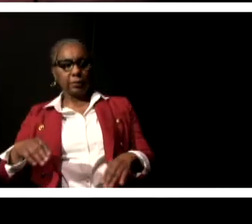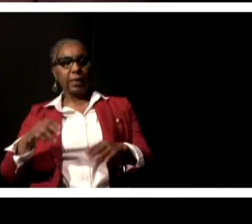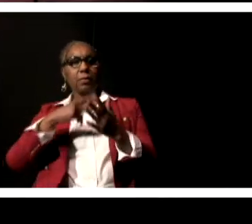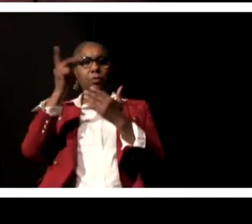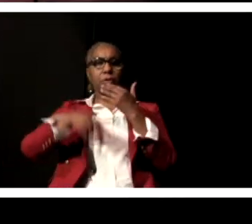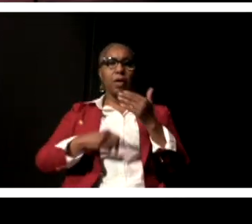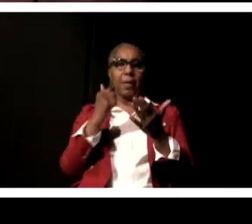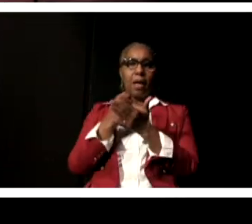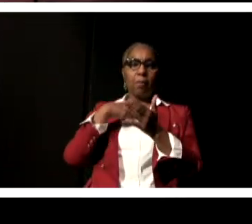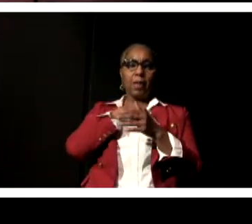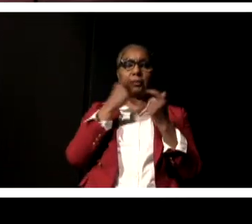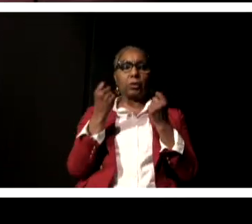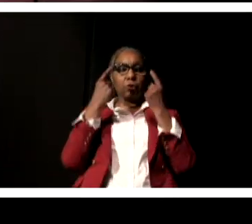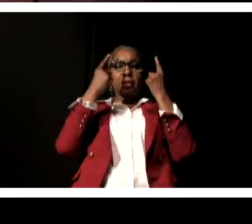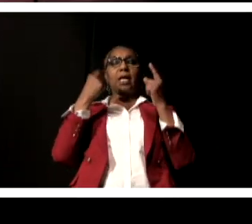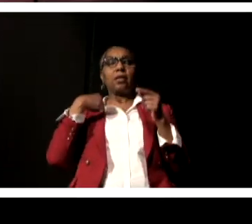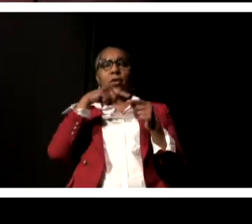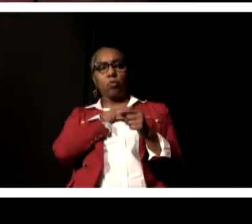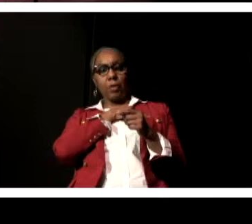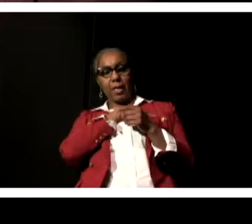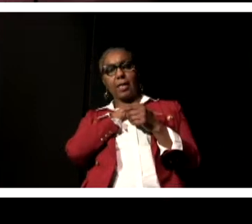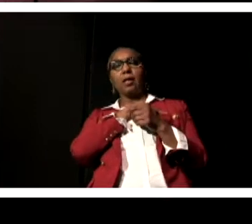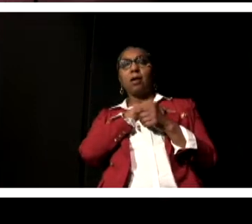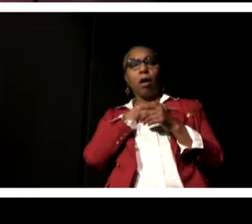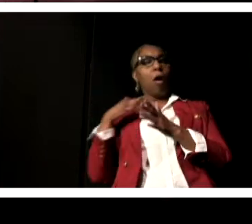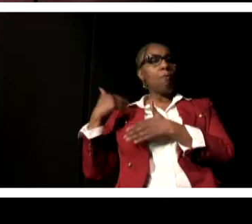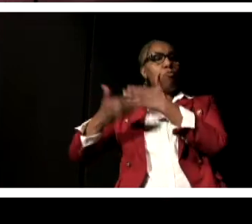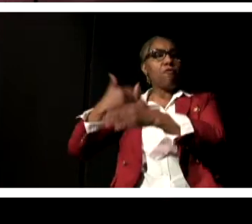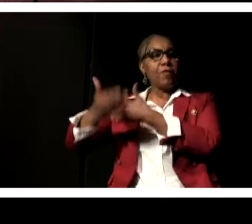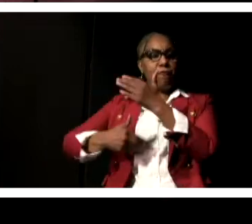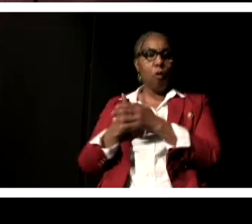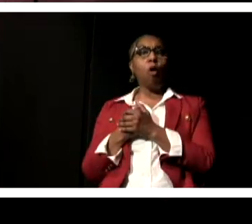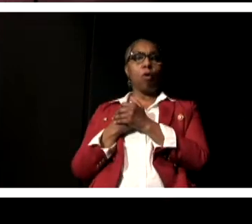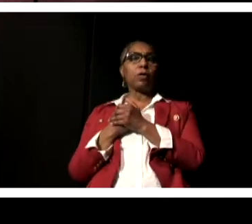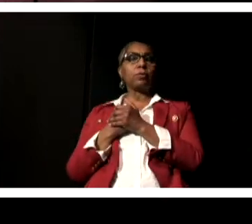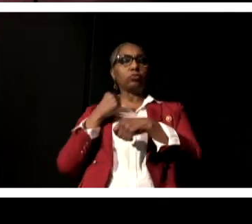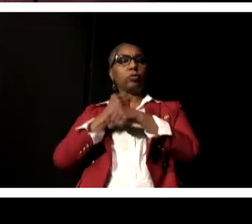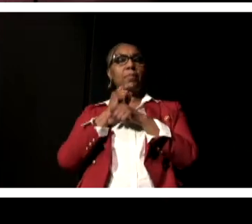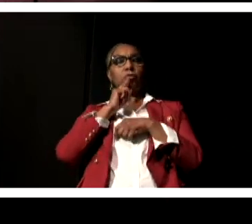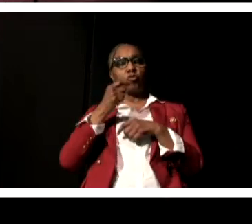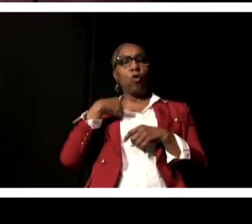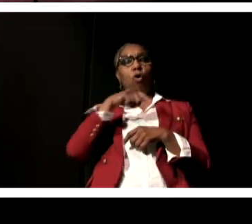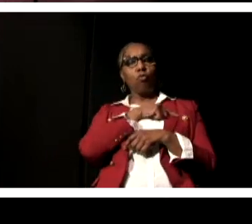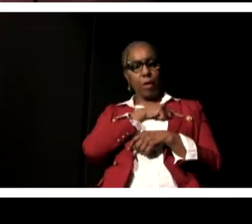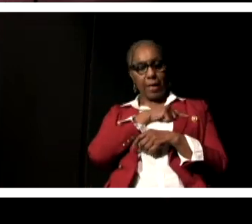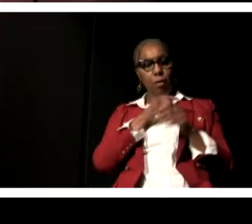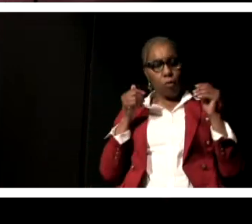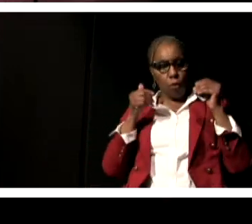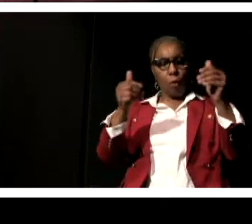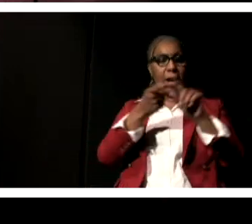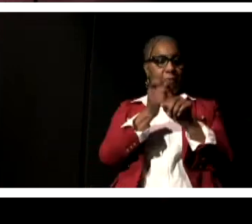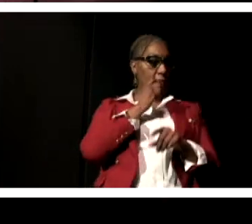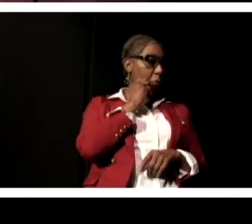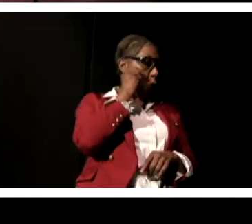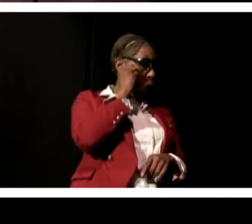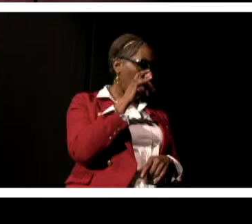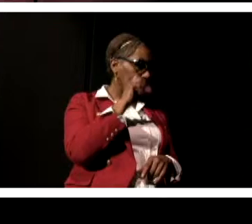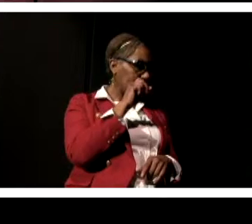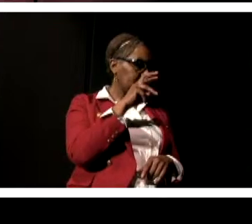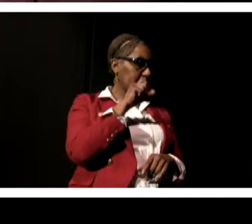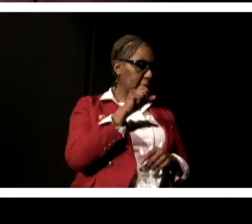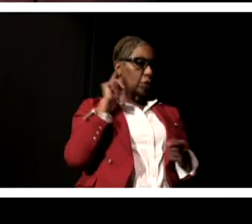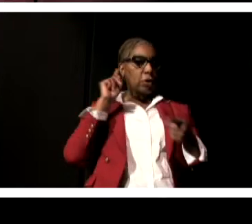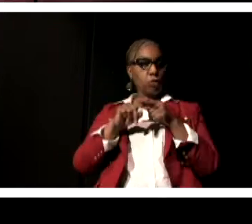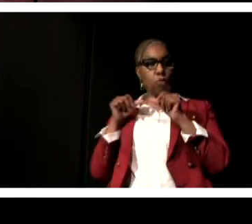to understand that we are moving forward to ensure that we move from homelessness to